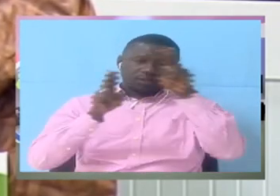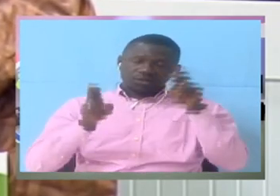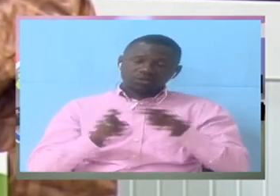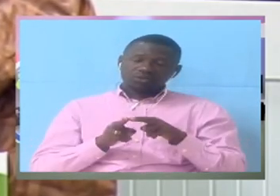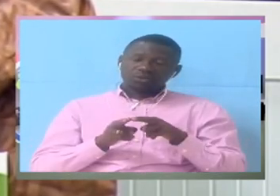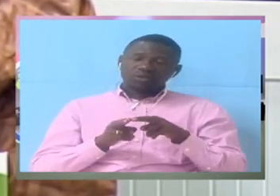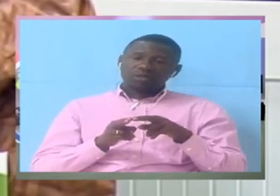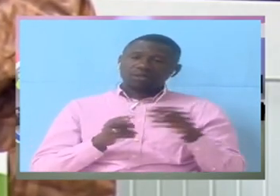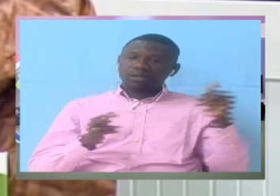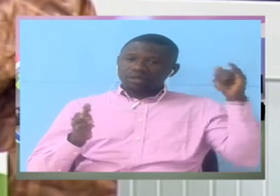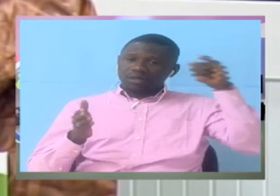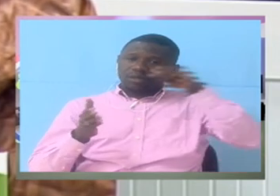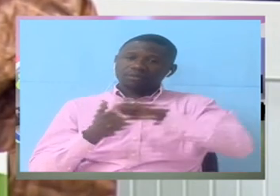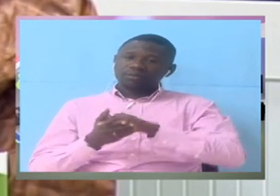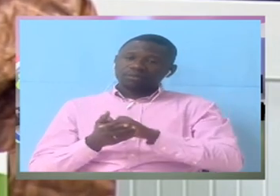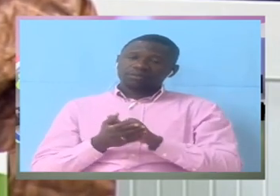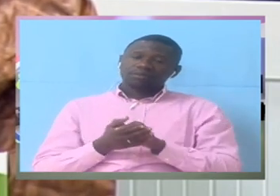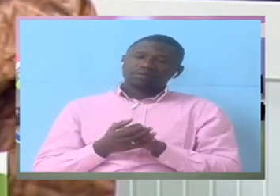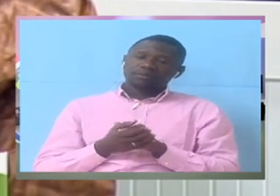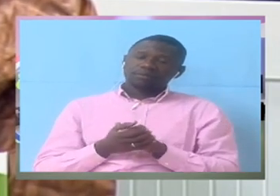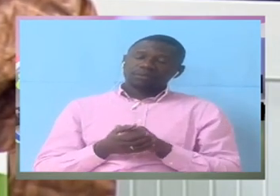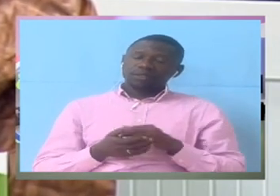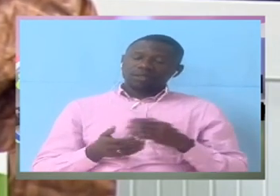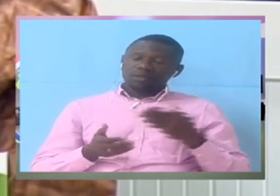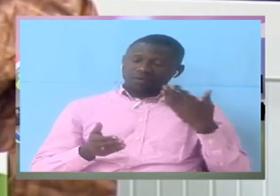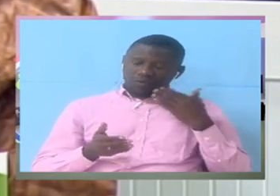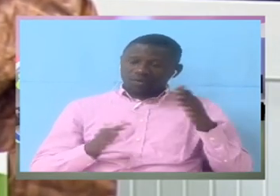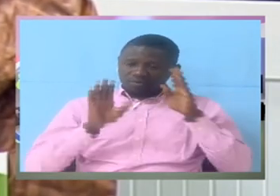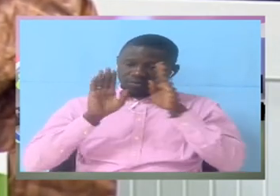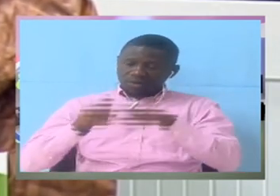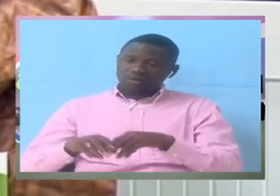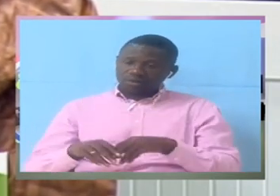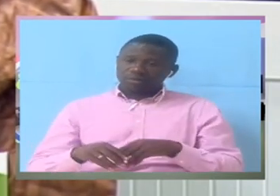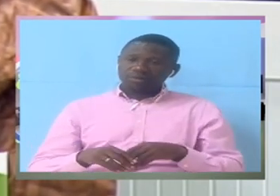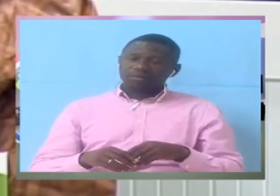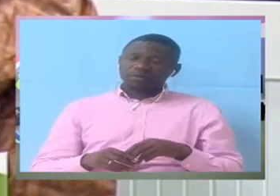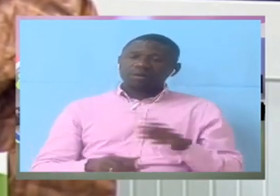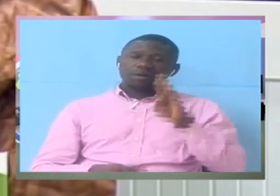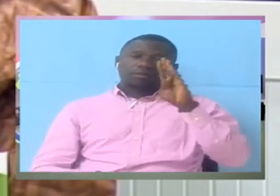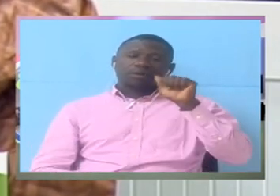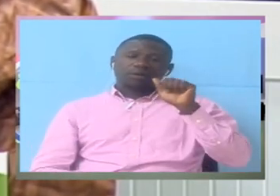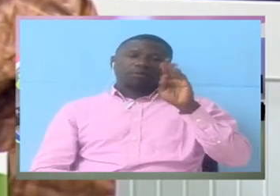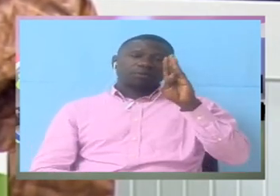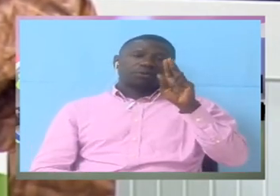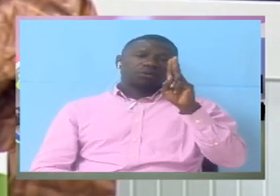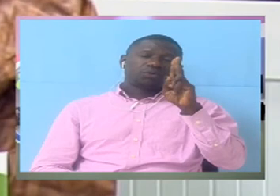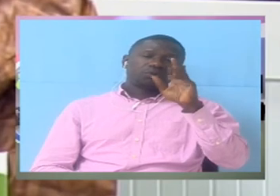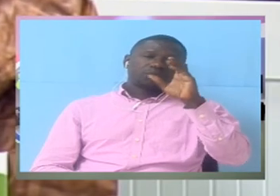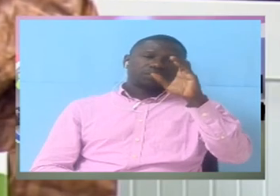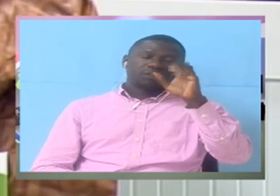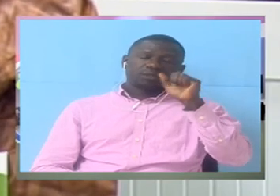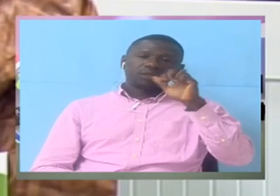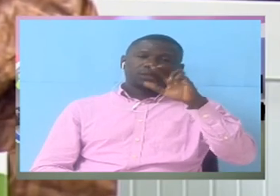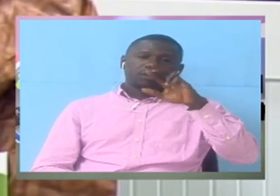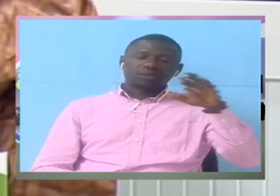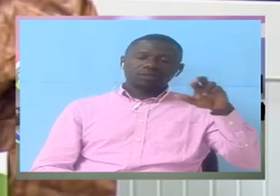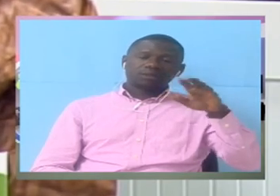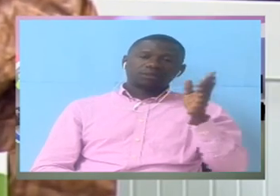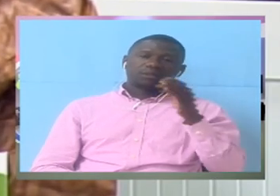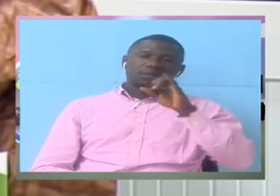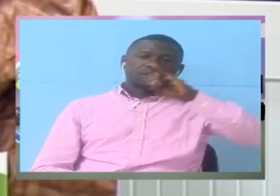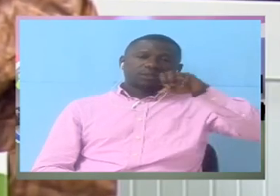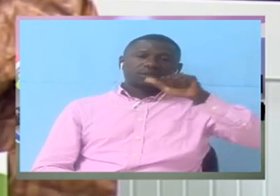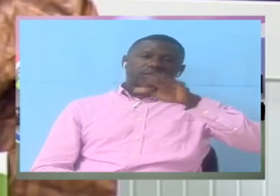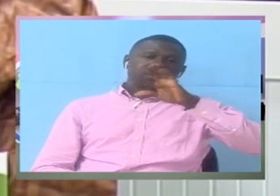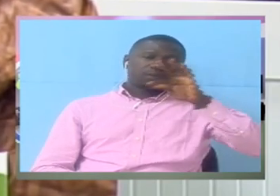drum babuka jada ko Dampha ira kamu nejele. As soon as I came down the stairs, babuka jada said to me, Dampha, what are you laughing about? Kamu nejele. I said to him,